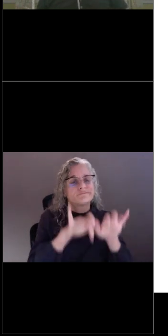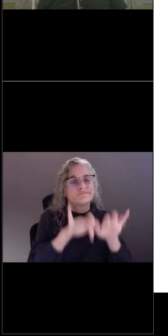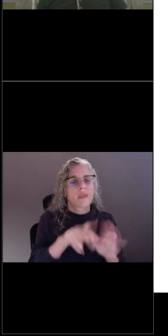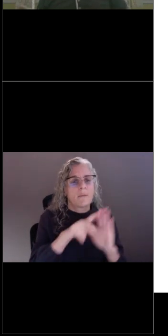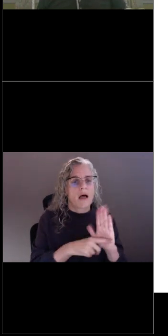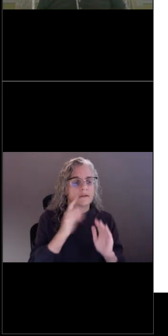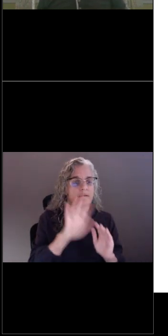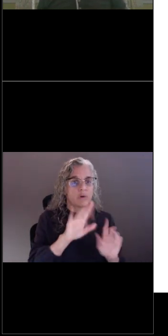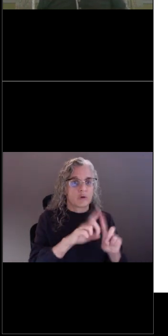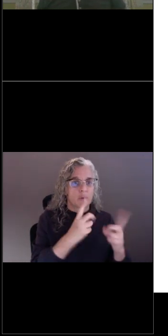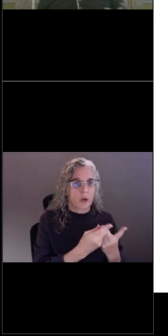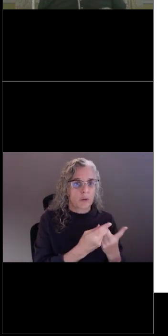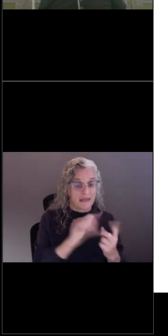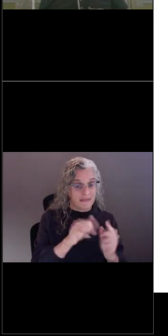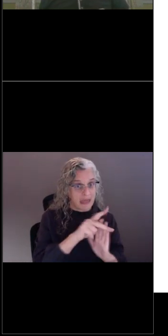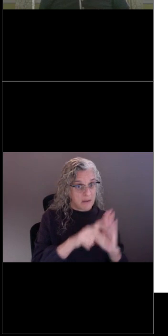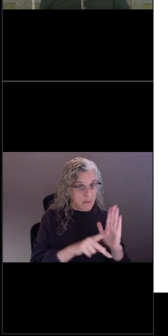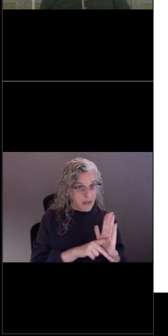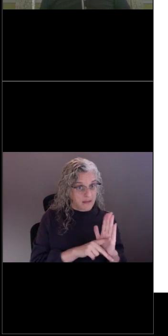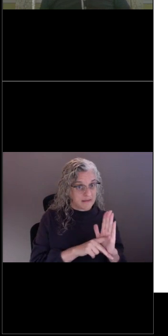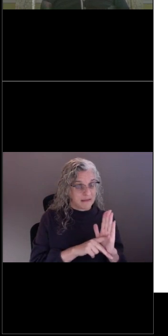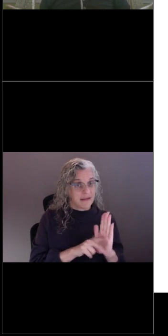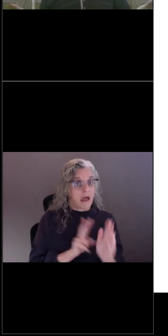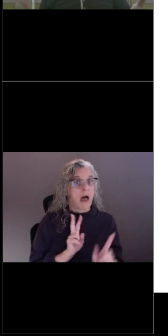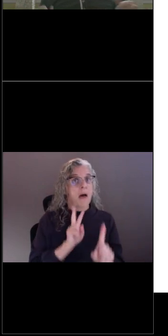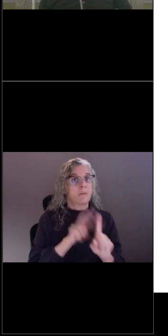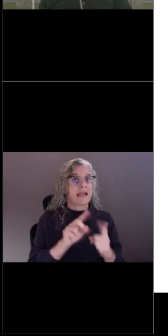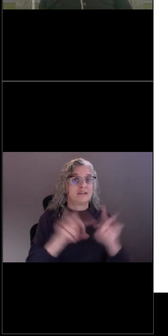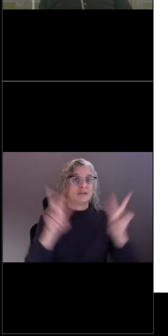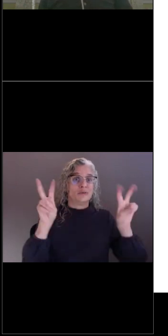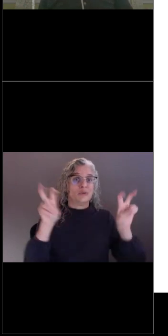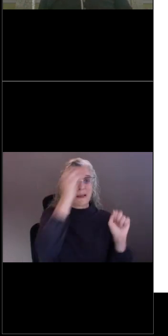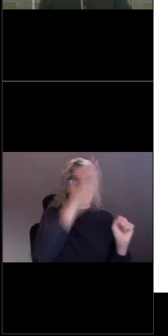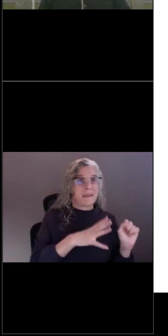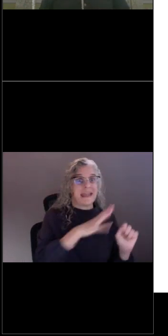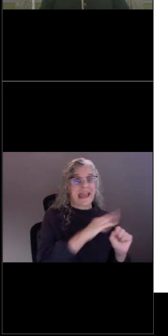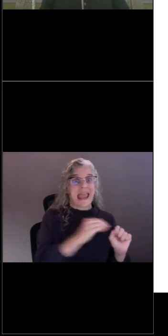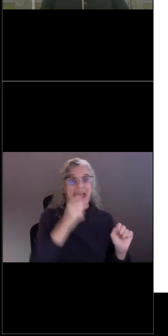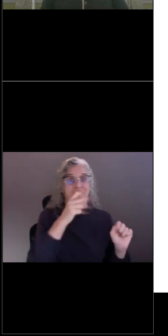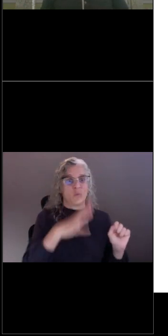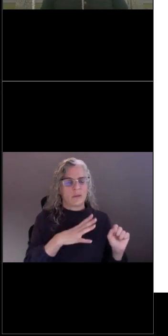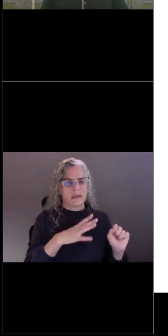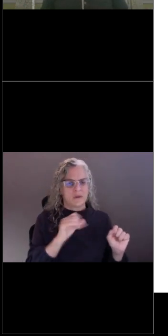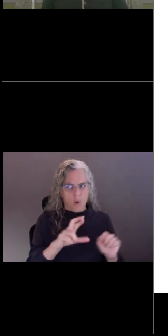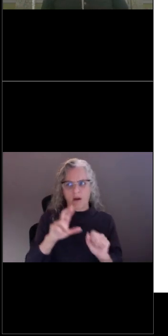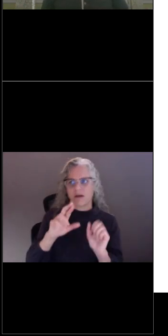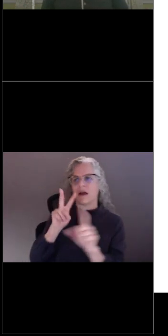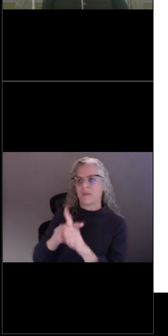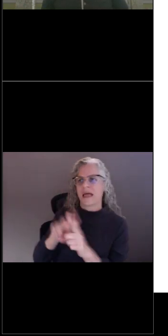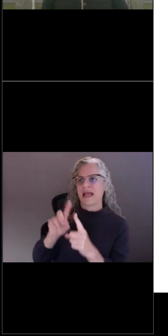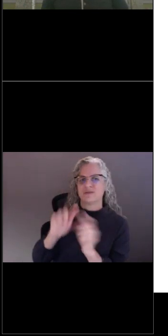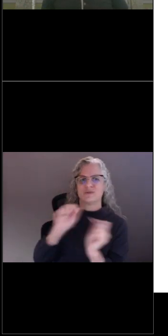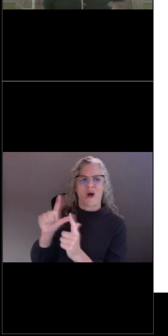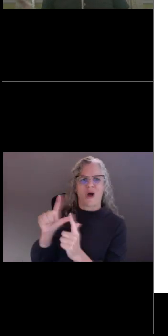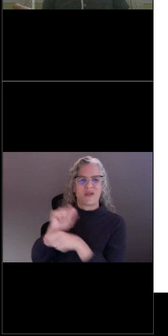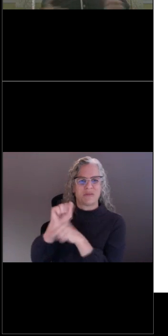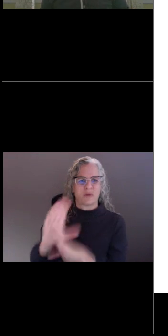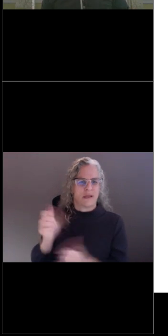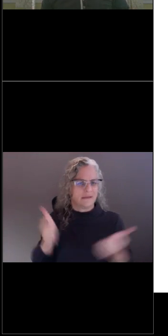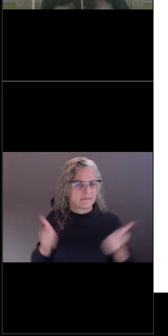does it apply to men and women, or does it simply apply to all employees, right? If you are running a program